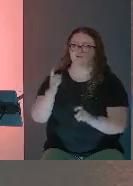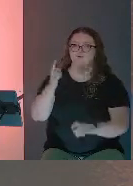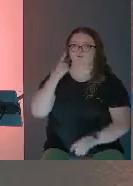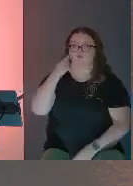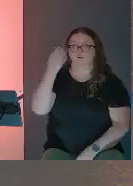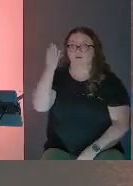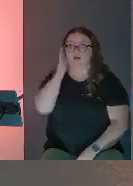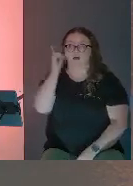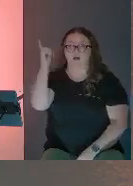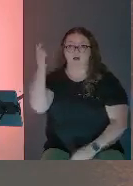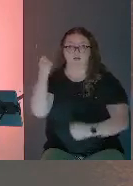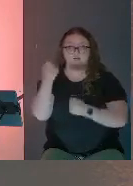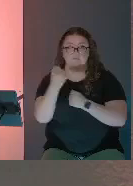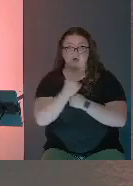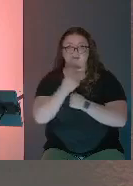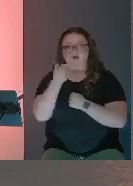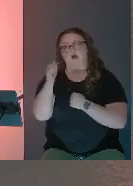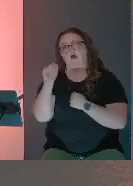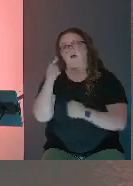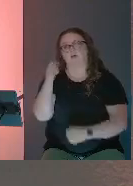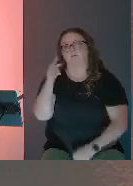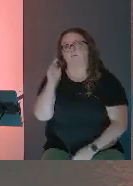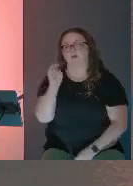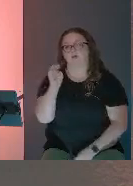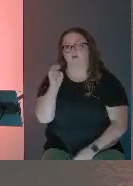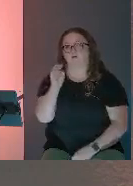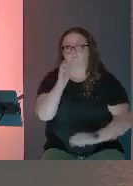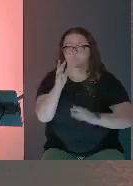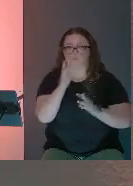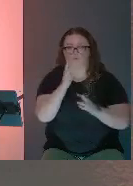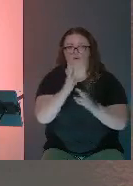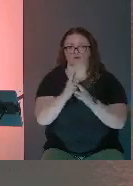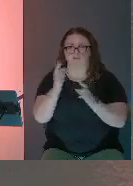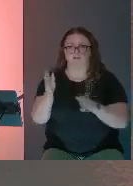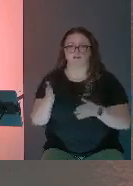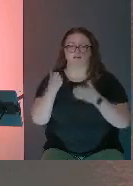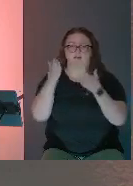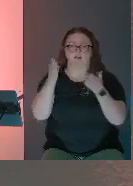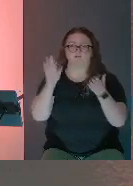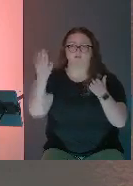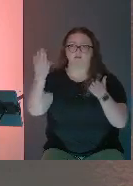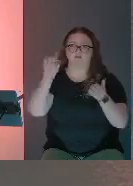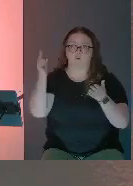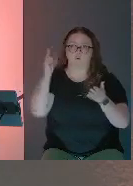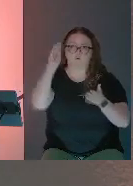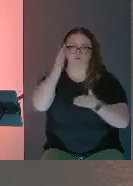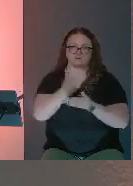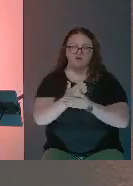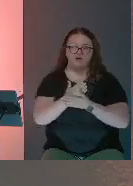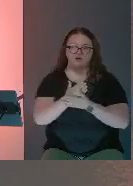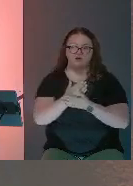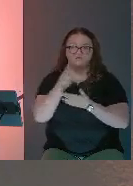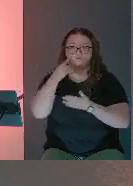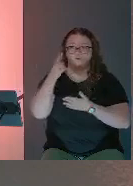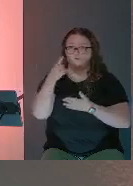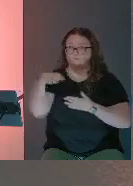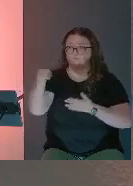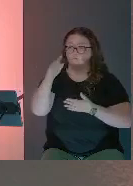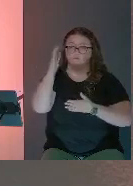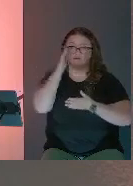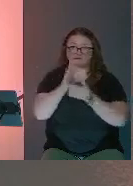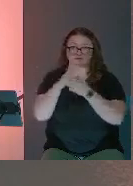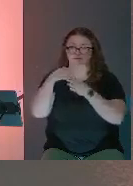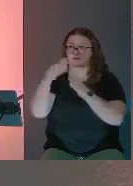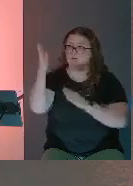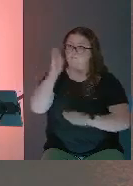that he gave his only begotten son, that whosoever believeth in him should not perish, but have what? Everlasting life. And now you are seeing it come